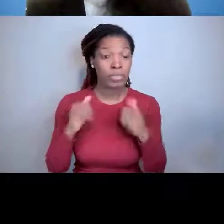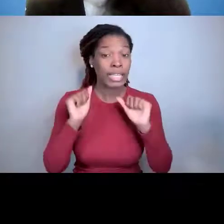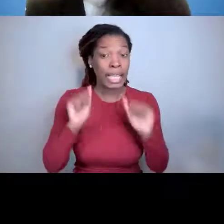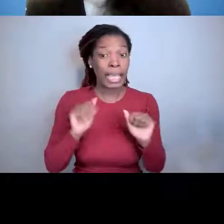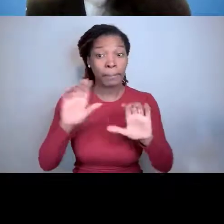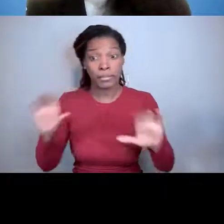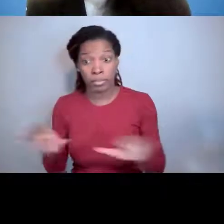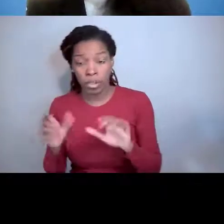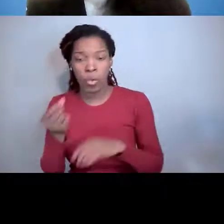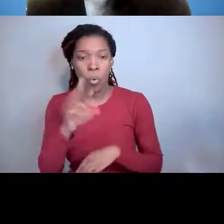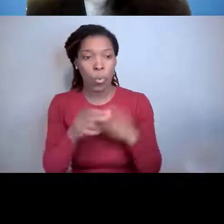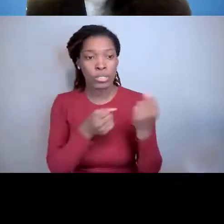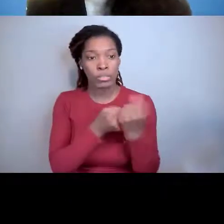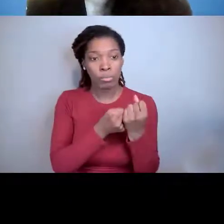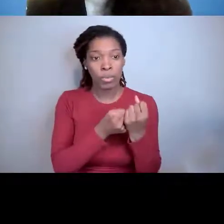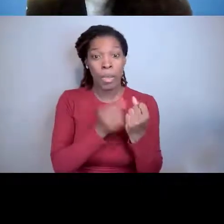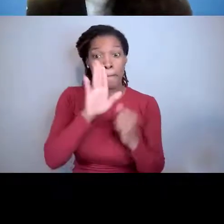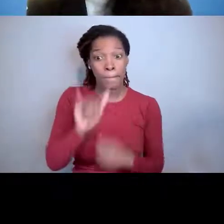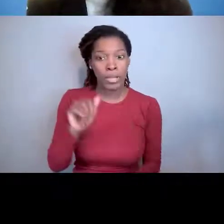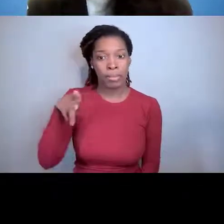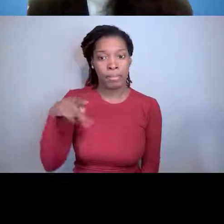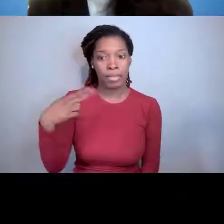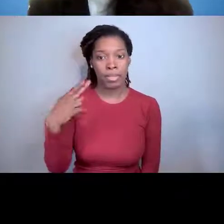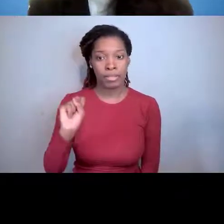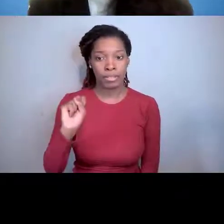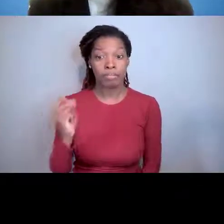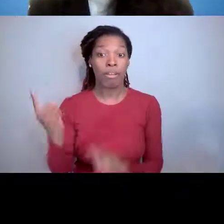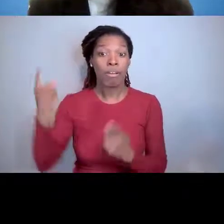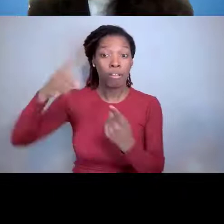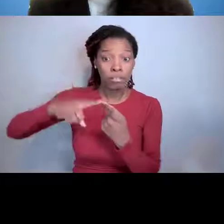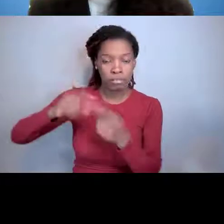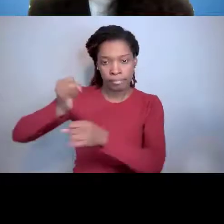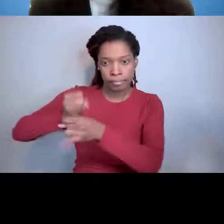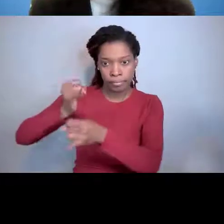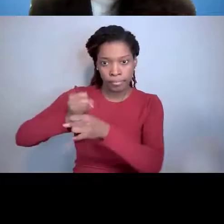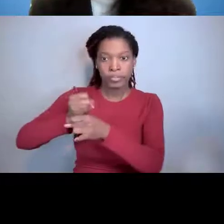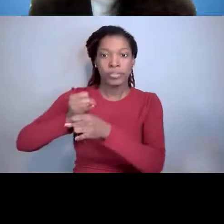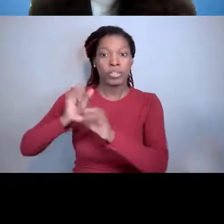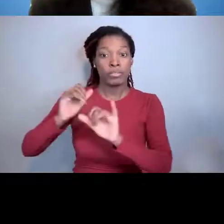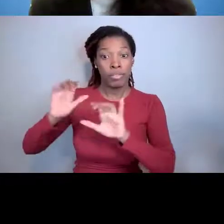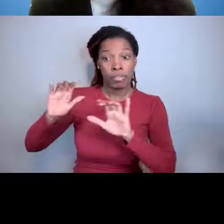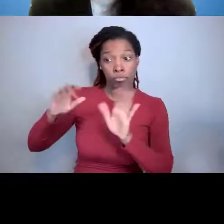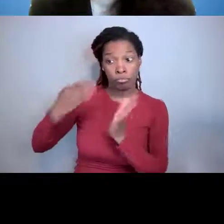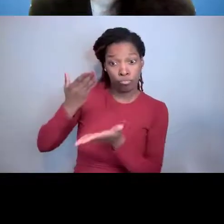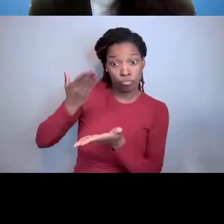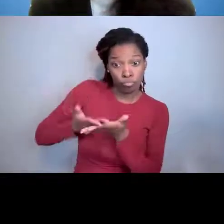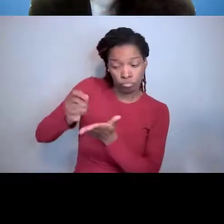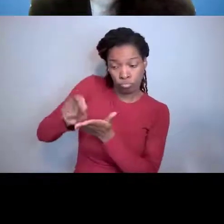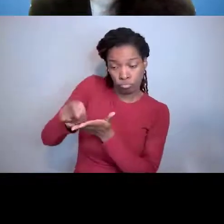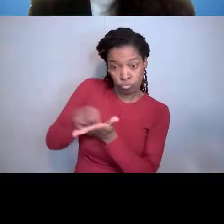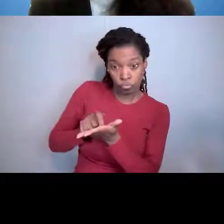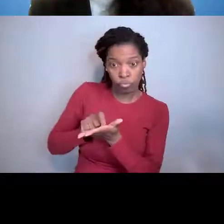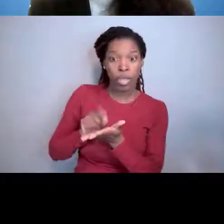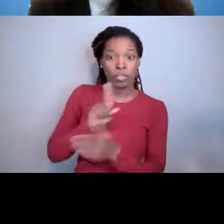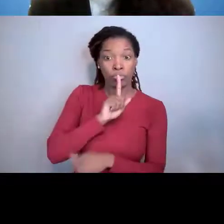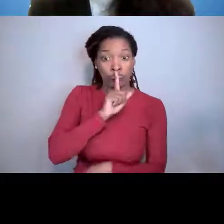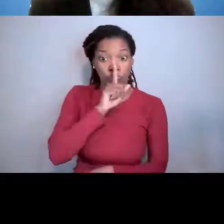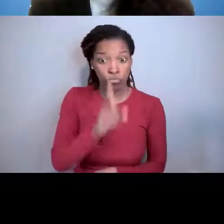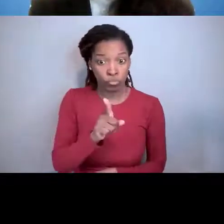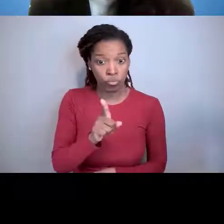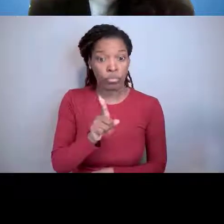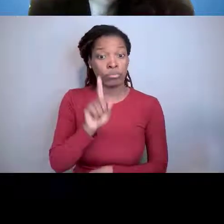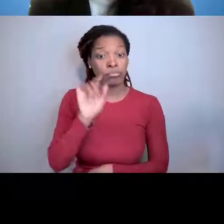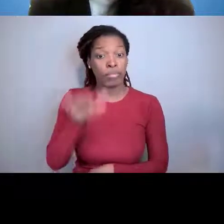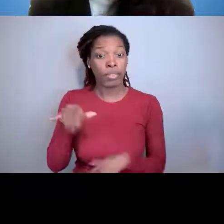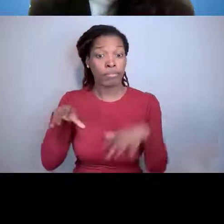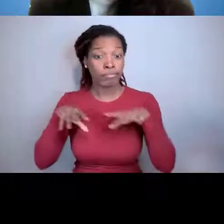the PHS until the institution conducting the activity has provided a written assurance that's